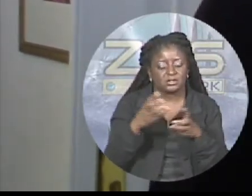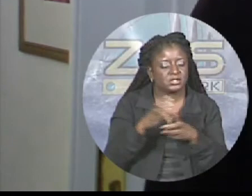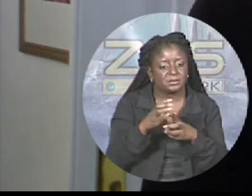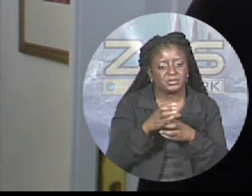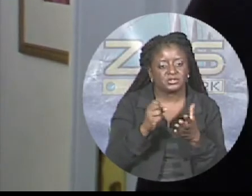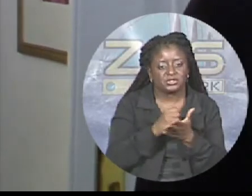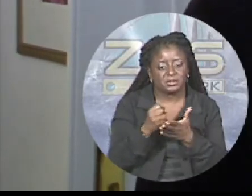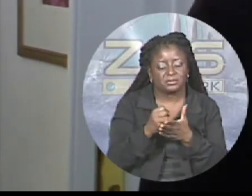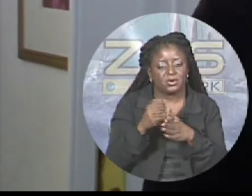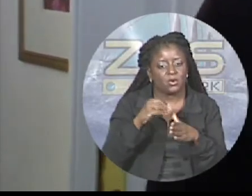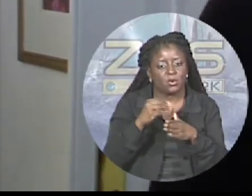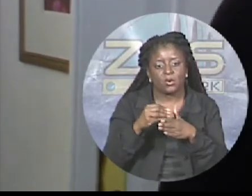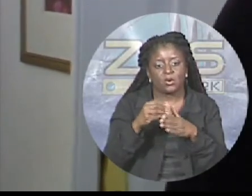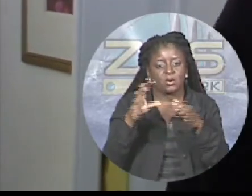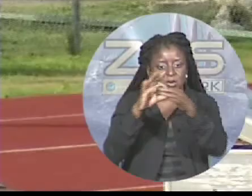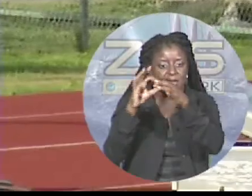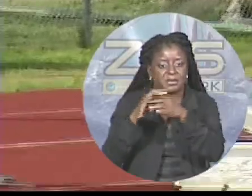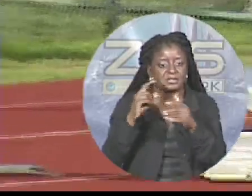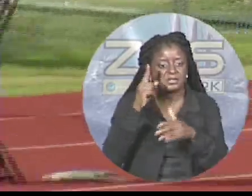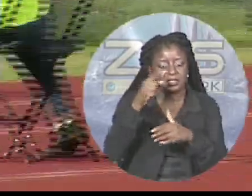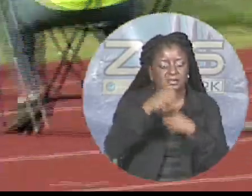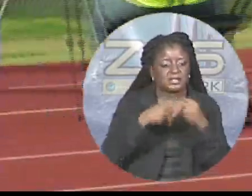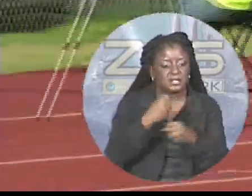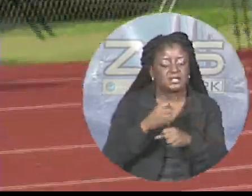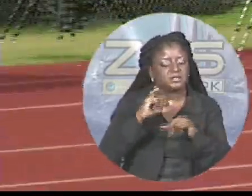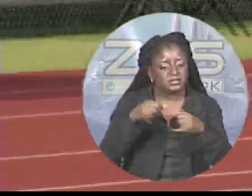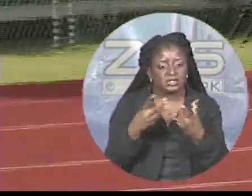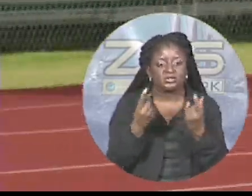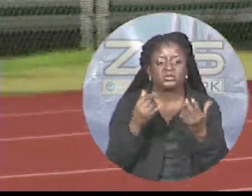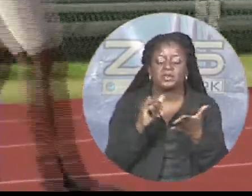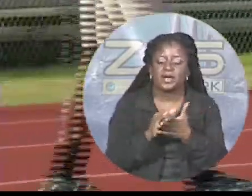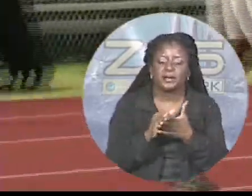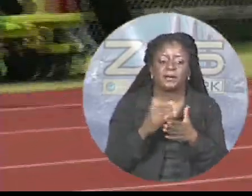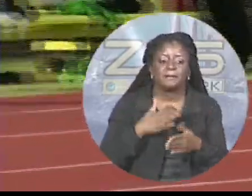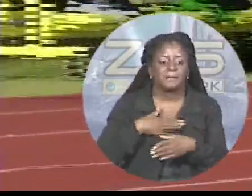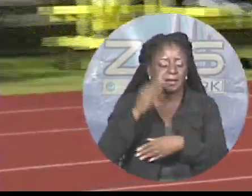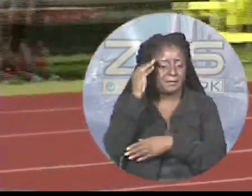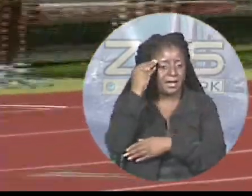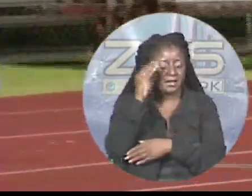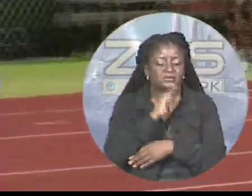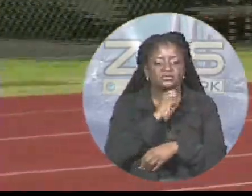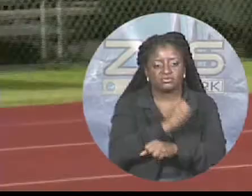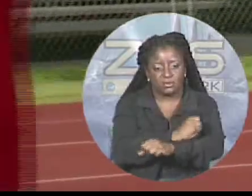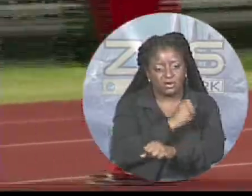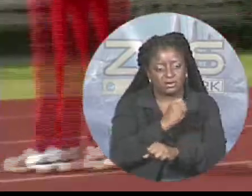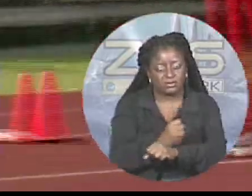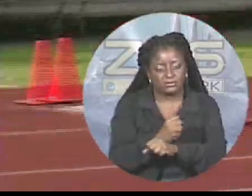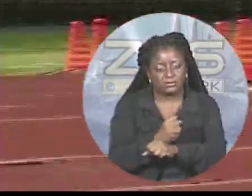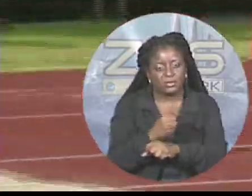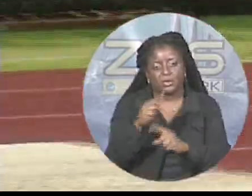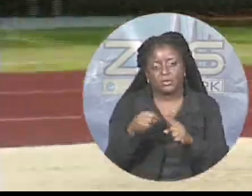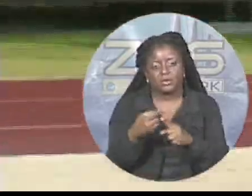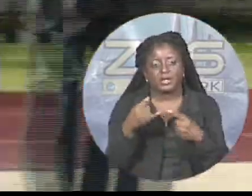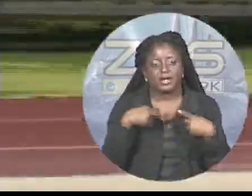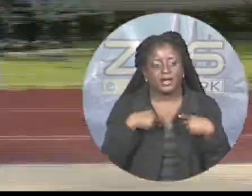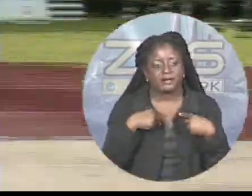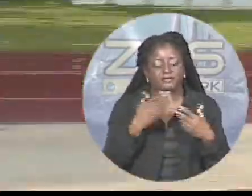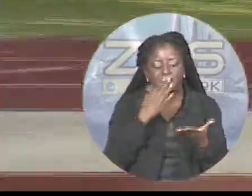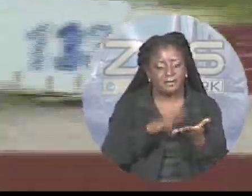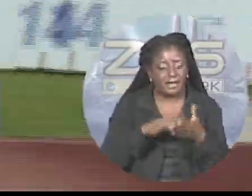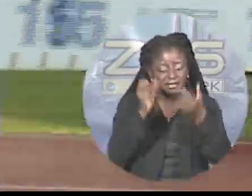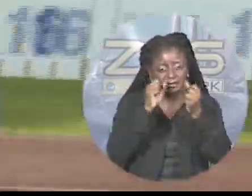do that, mm-hmm. You know, and then go from there. My mind's strong, you know what it is. And you know, when I have a bad